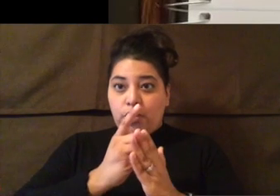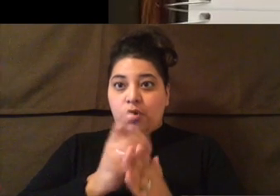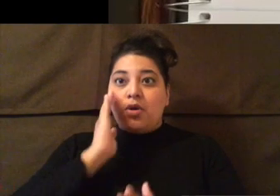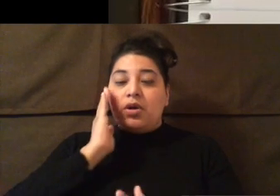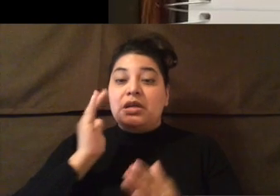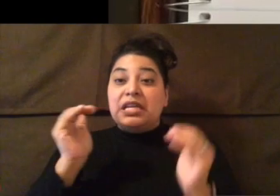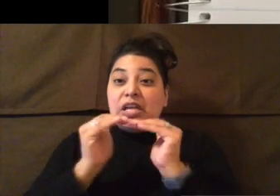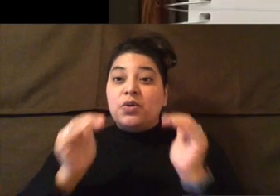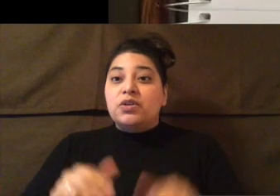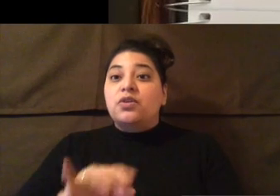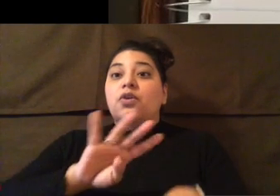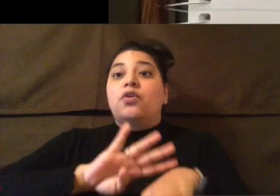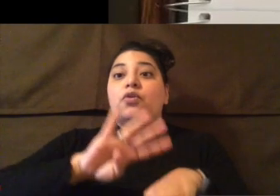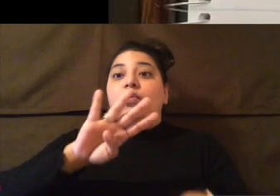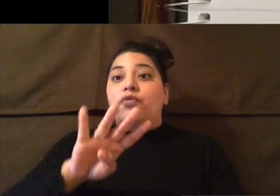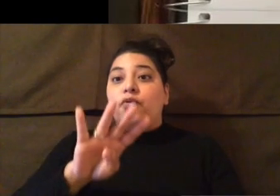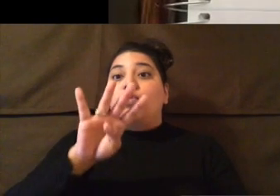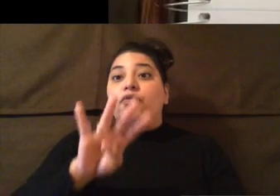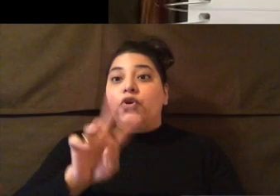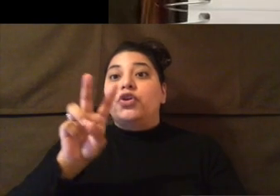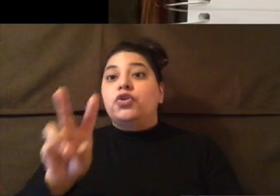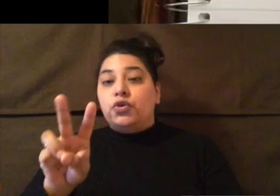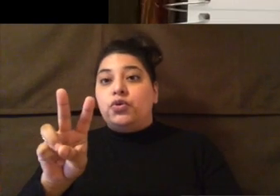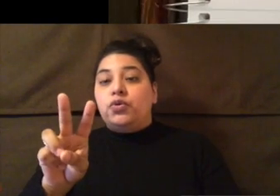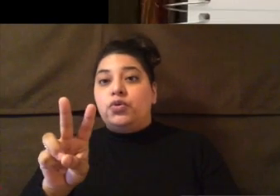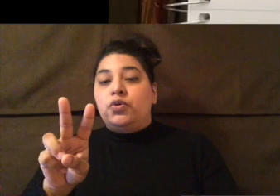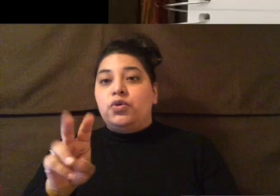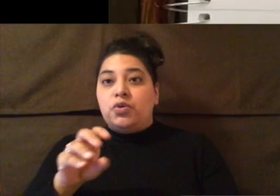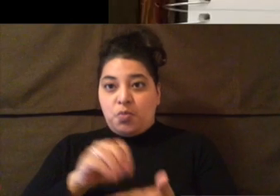to give me 4:42.